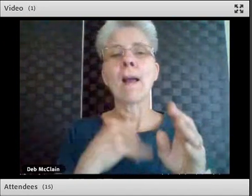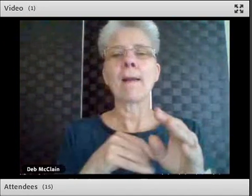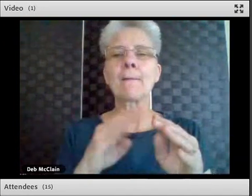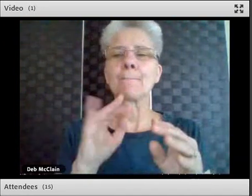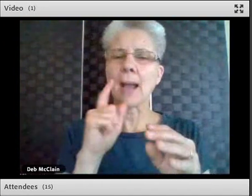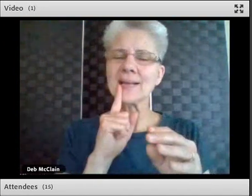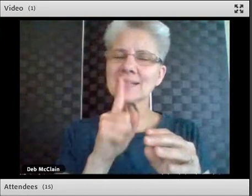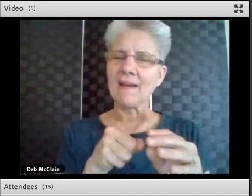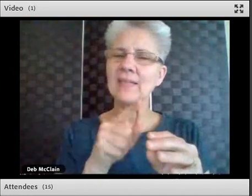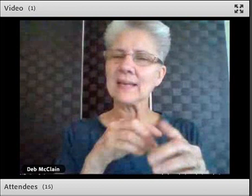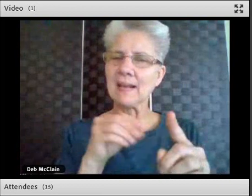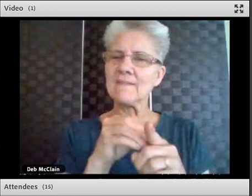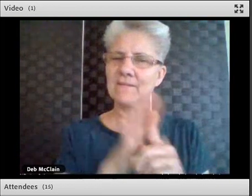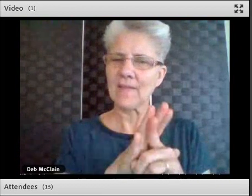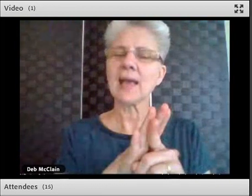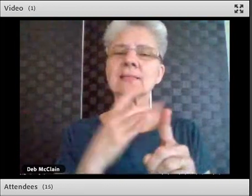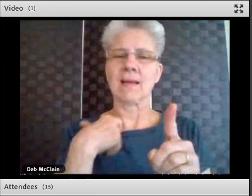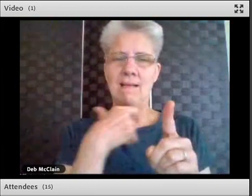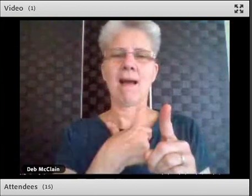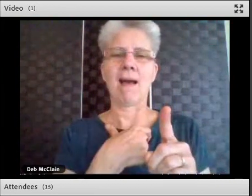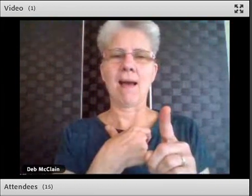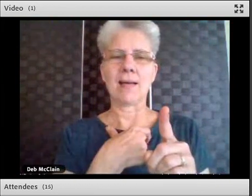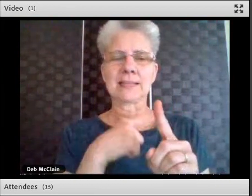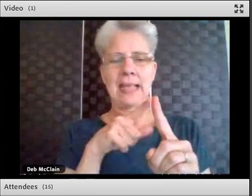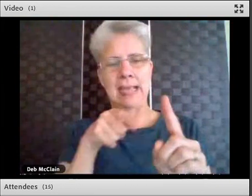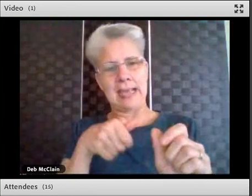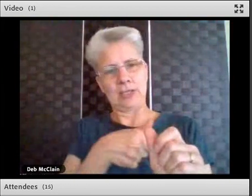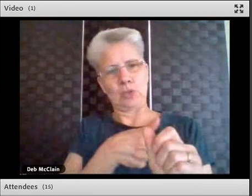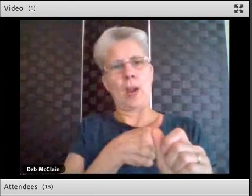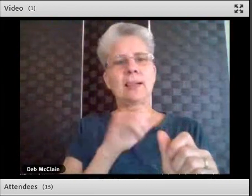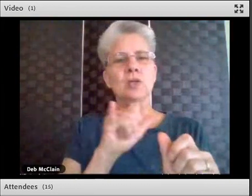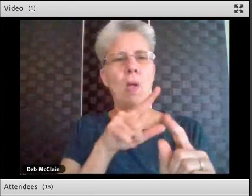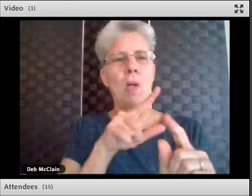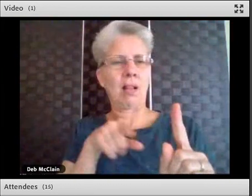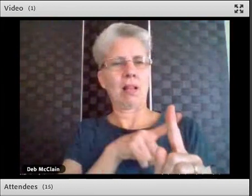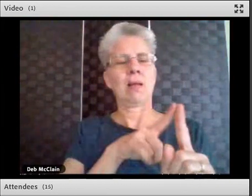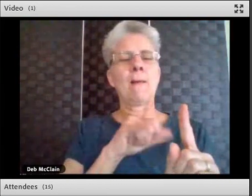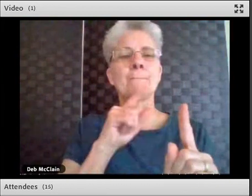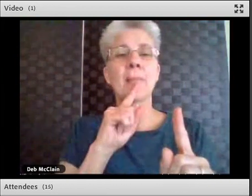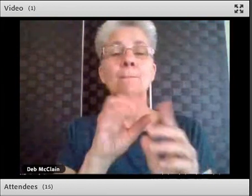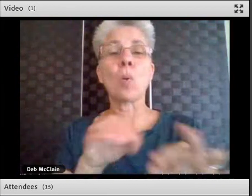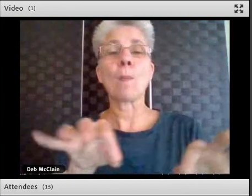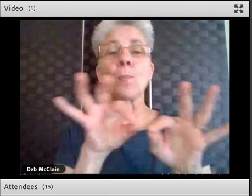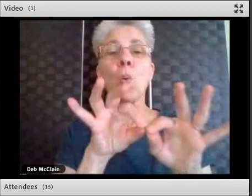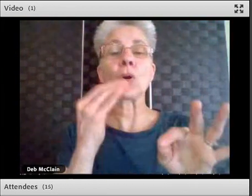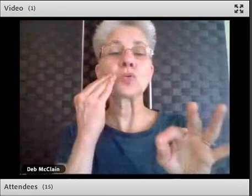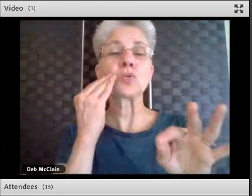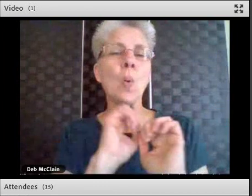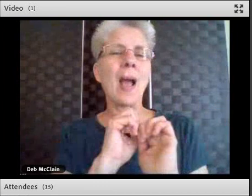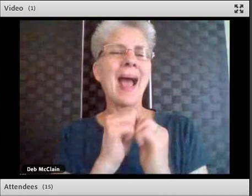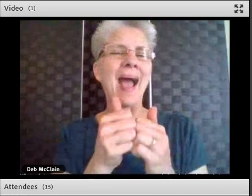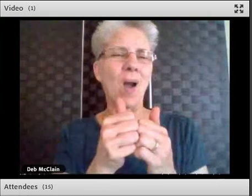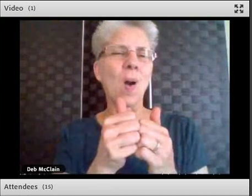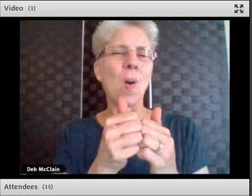can definitely affect us indirectly as well, but it's more important to know